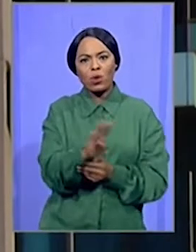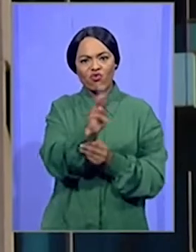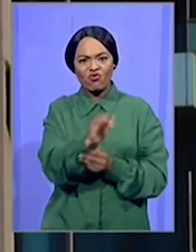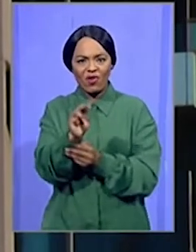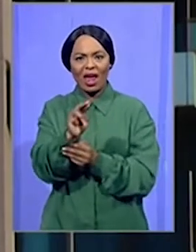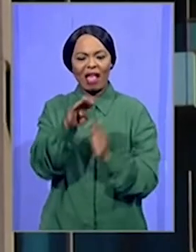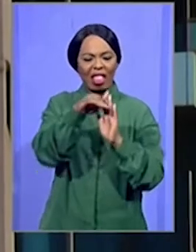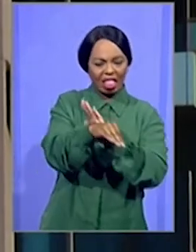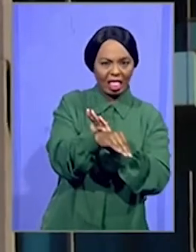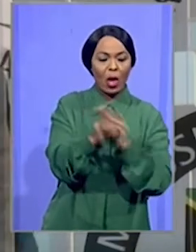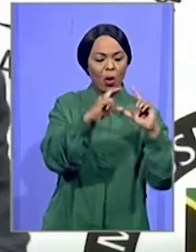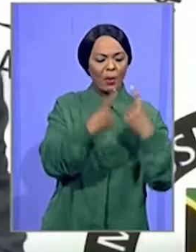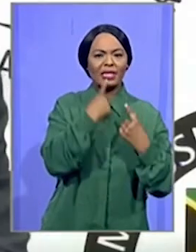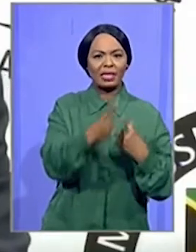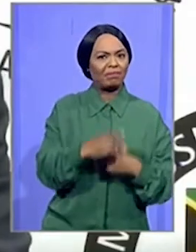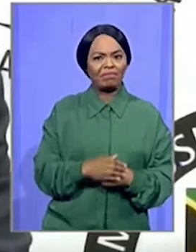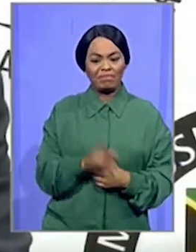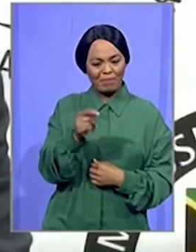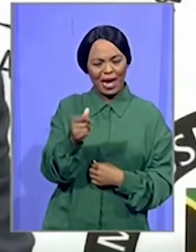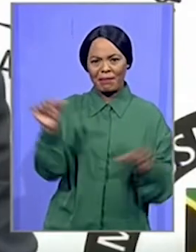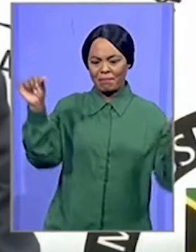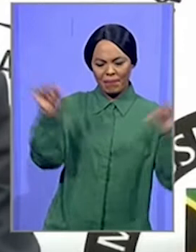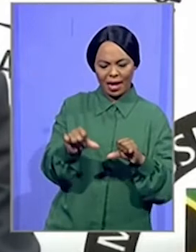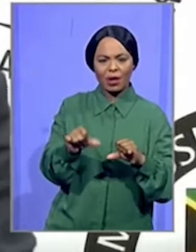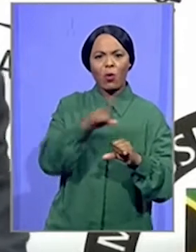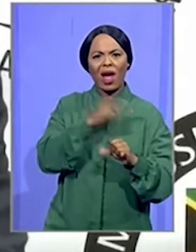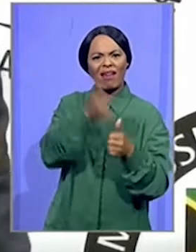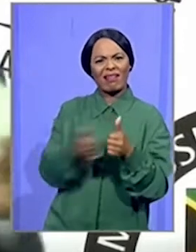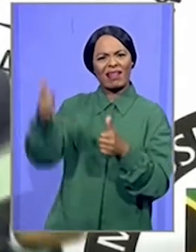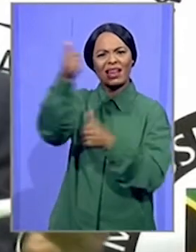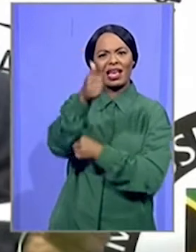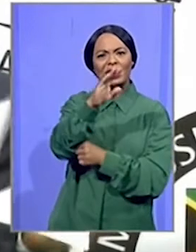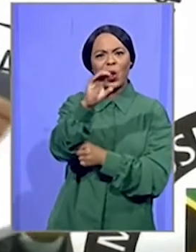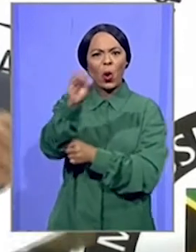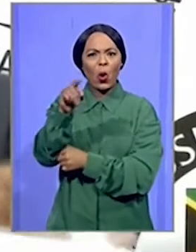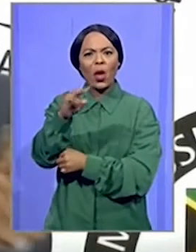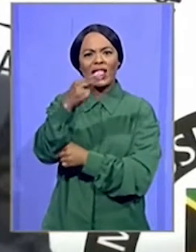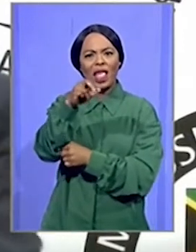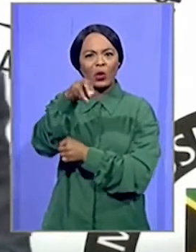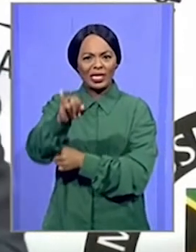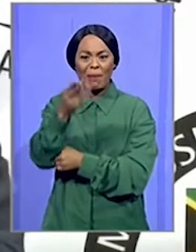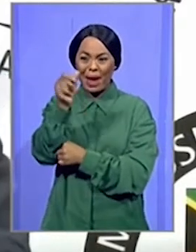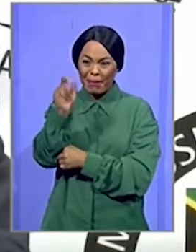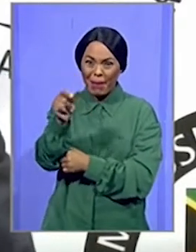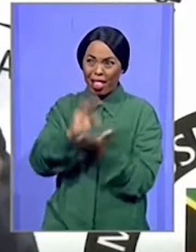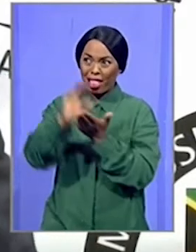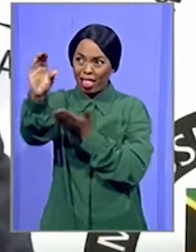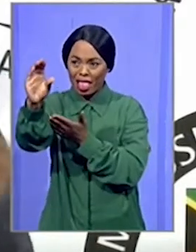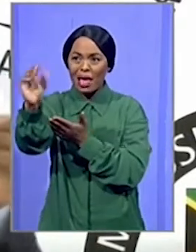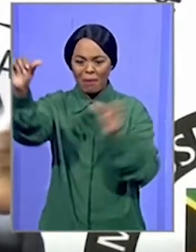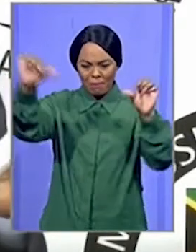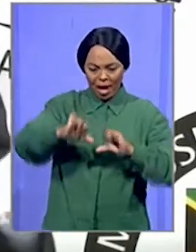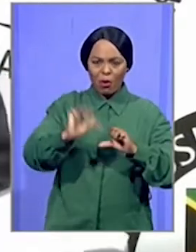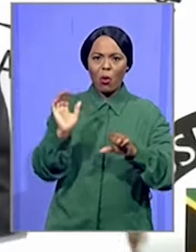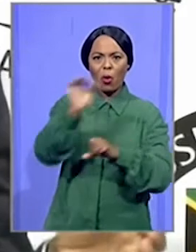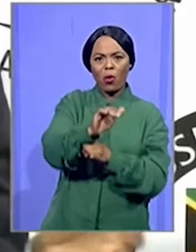Khomisene e digetše gape gore go bušwe mašeleng ao a filwego hlogo ya malaoba ka go SABC hlaodimotsweneng ao a balelwago go diranta tše dimilione